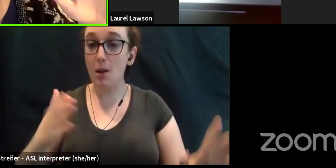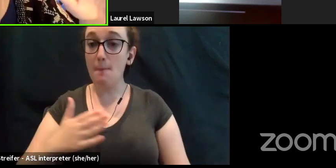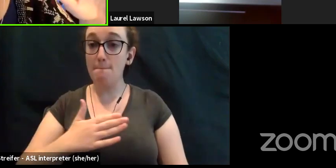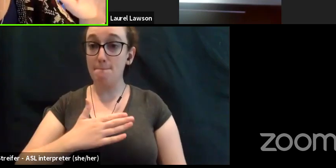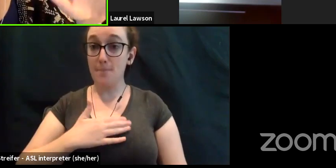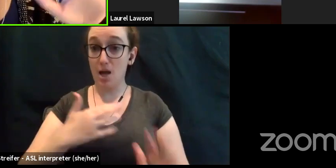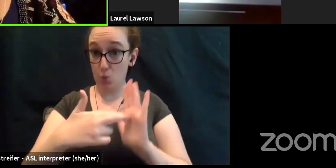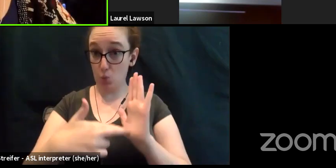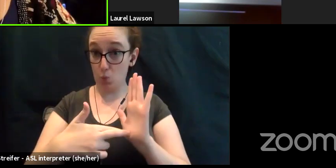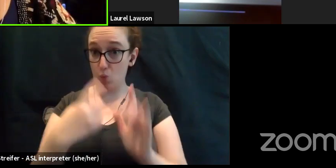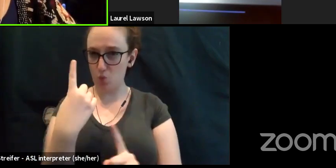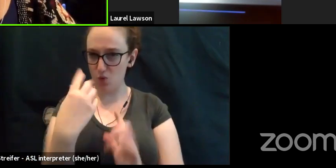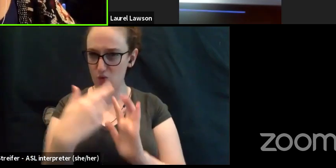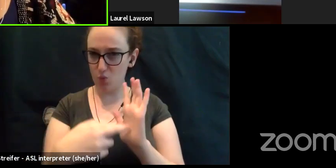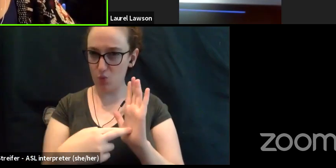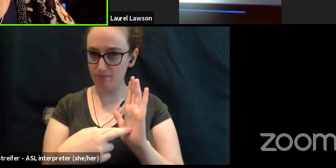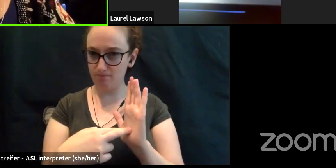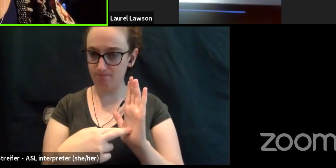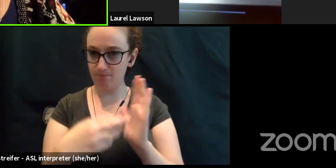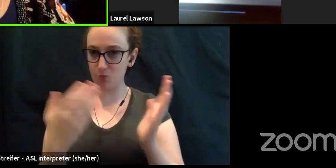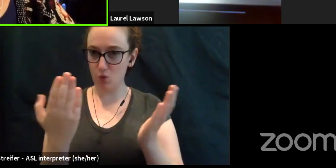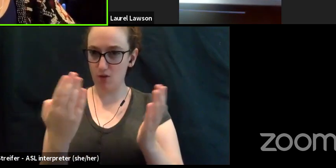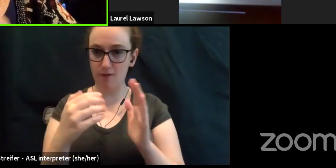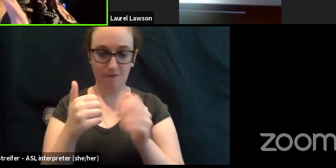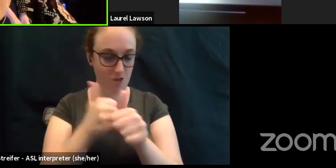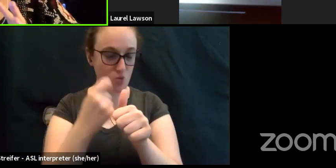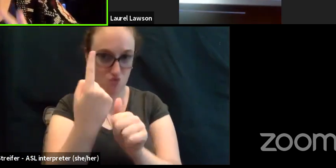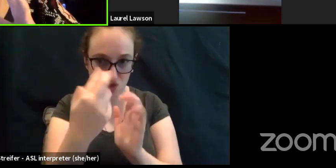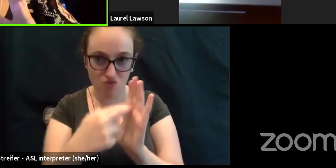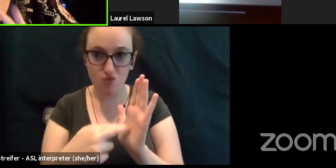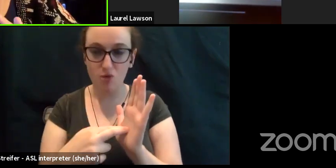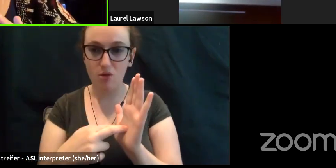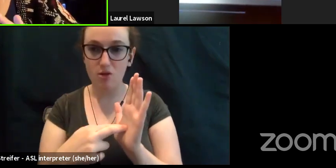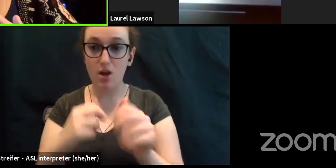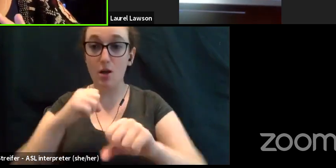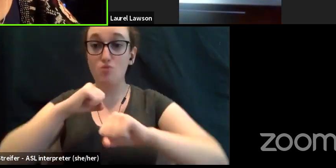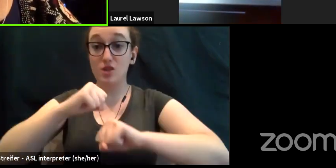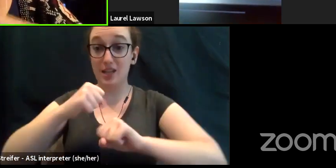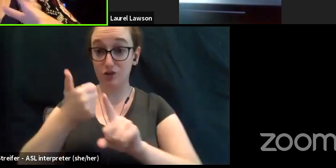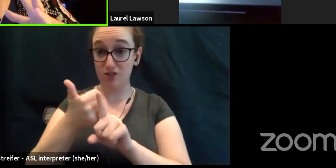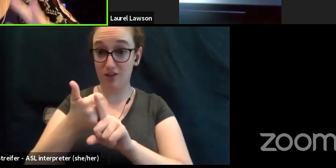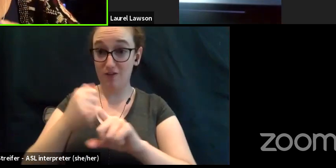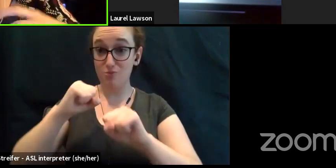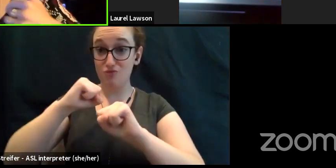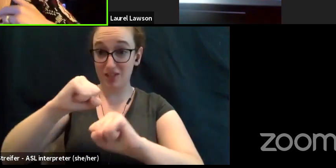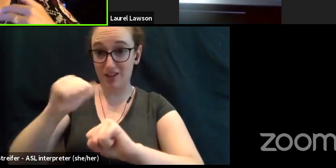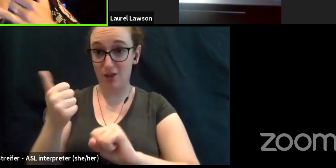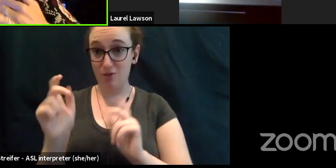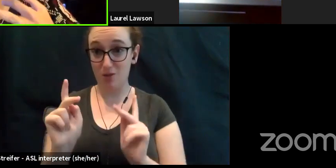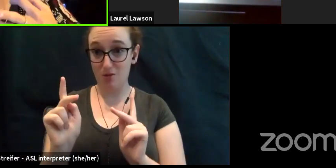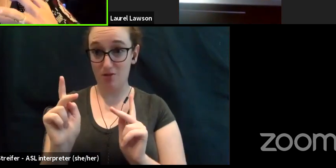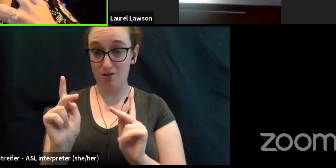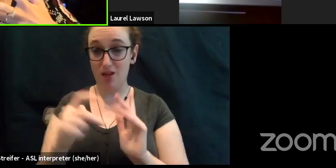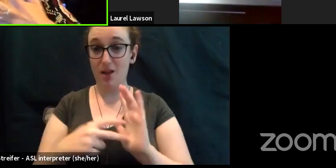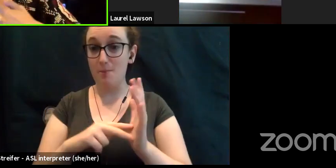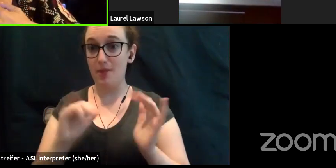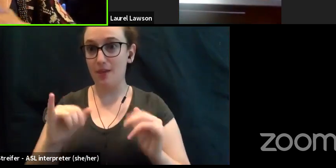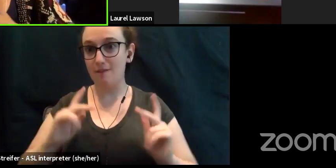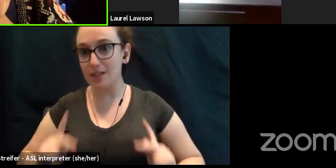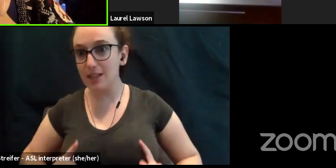else is fair game. And I say, you just have to follow that one rule, and that is protect yourself and others. And then I explain that I mean this spiritually, physically,